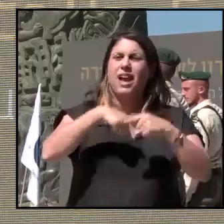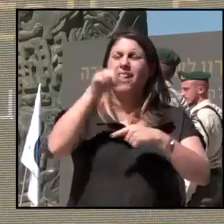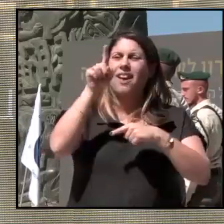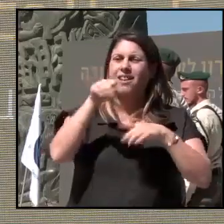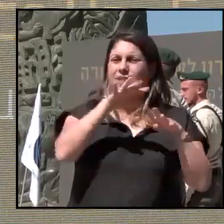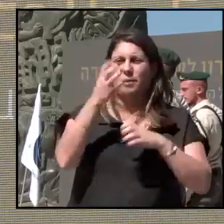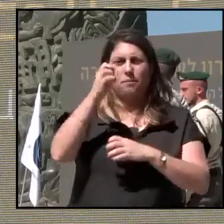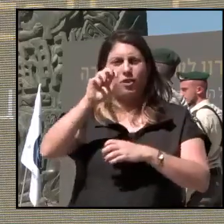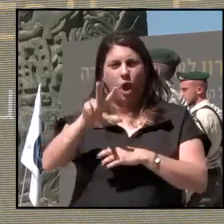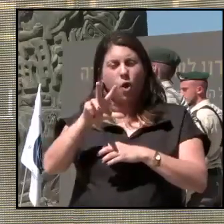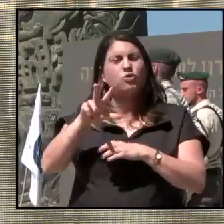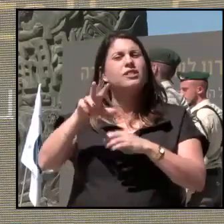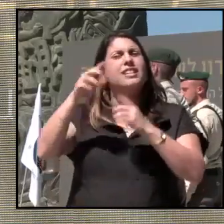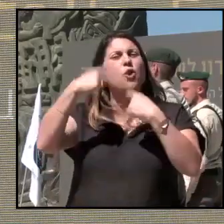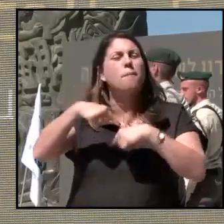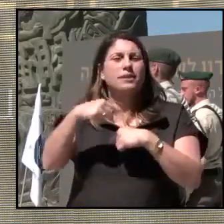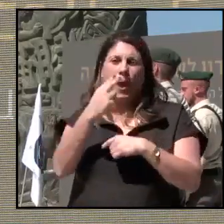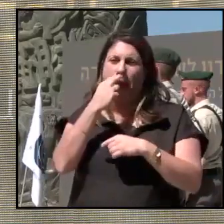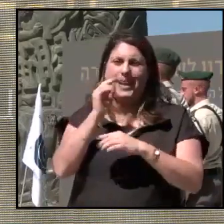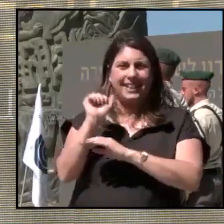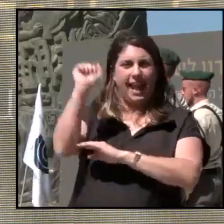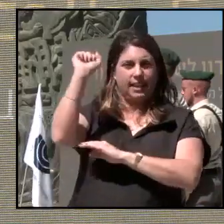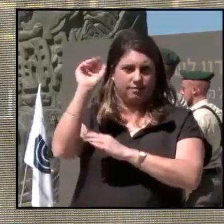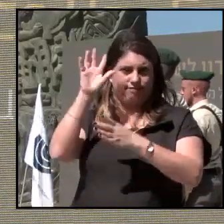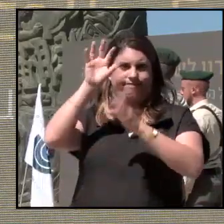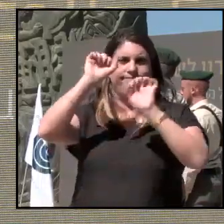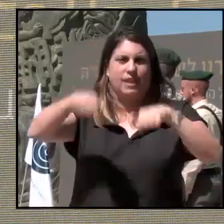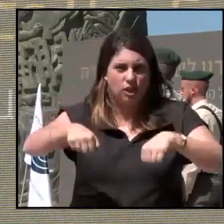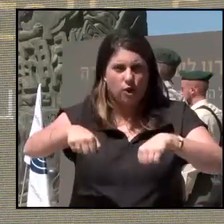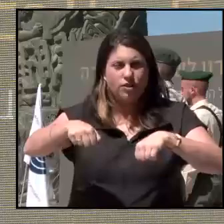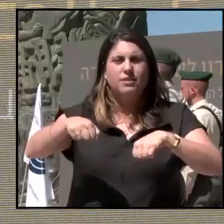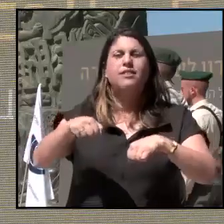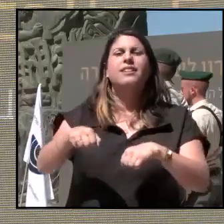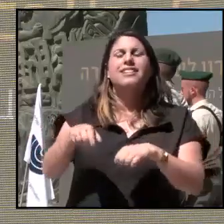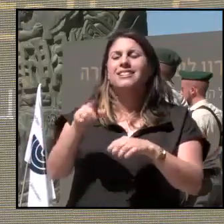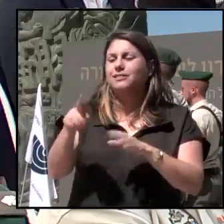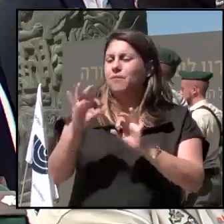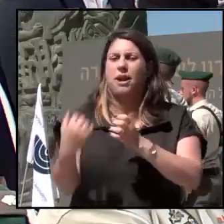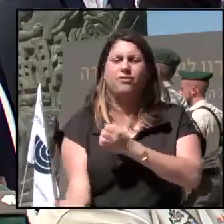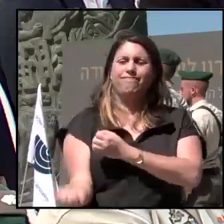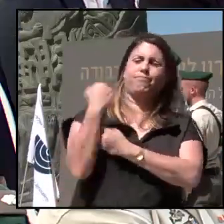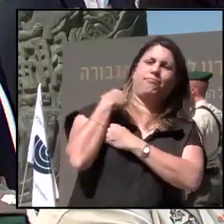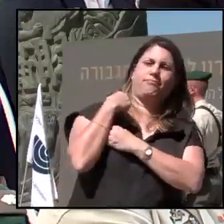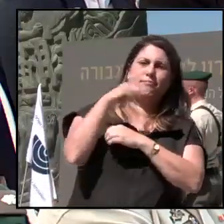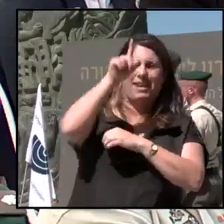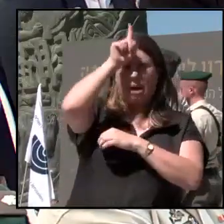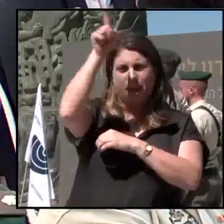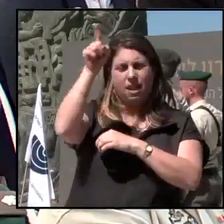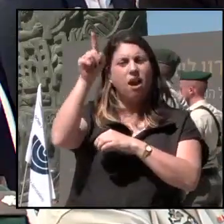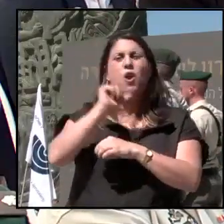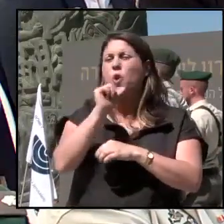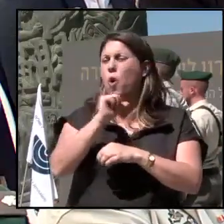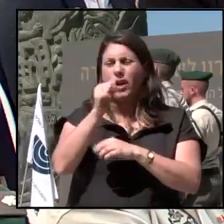the year that Hitler came to power, the acts of the Nazis directly impacted our B'nai B'rith lodges in Germany. The